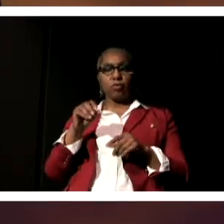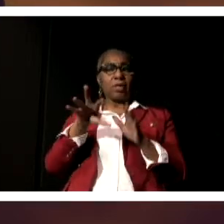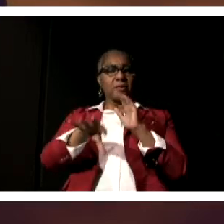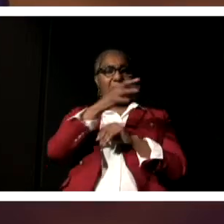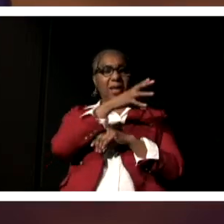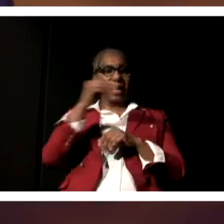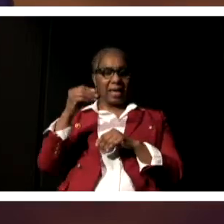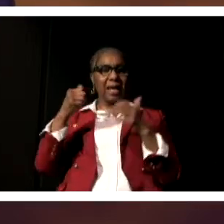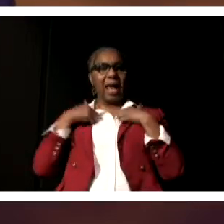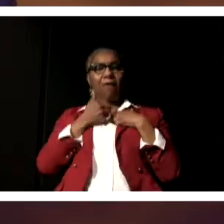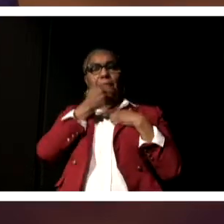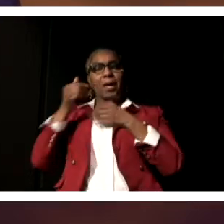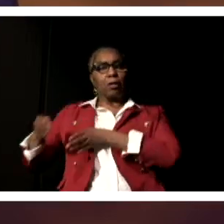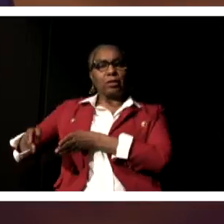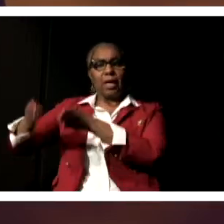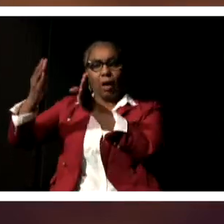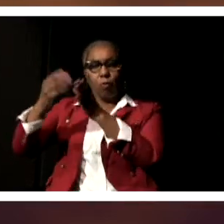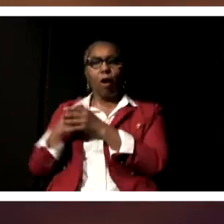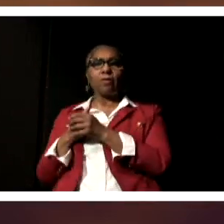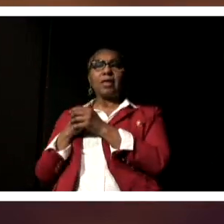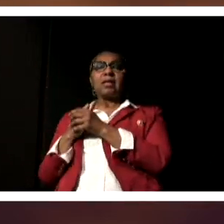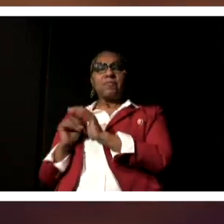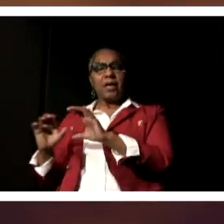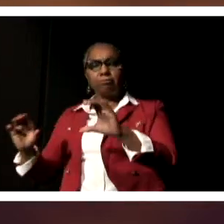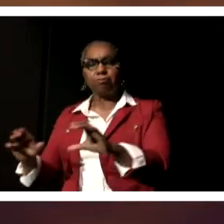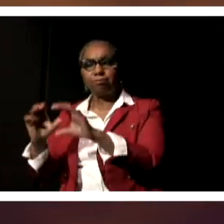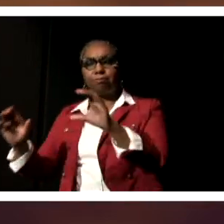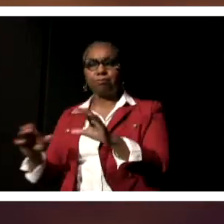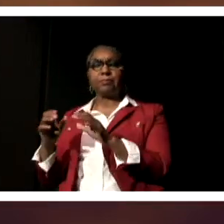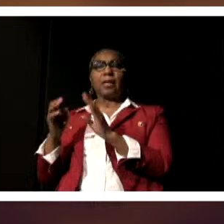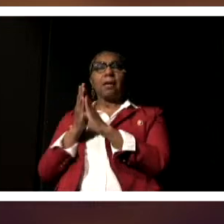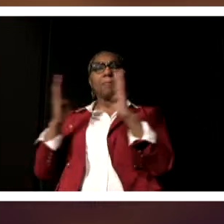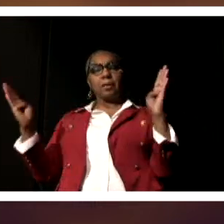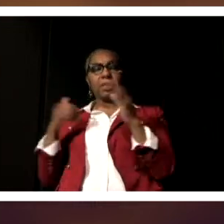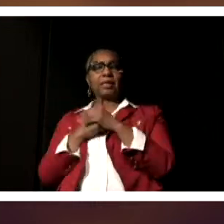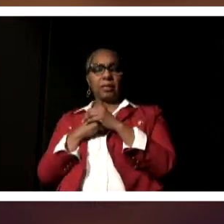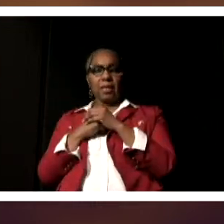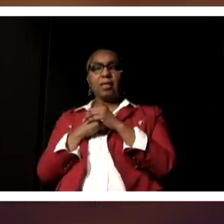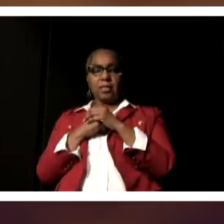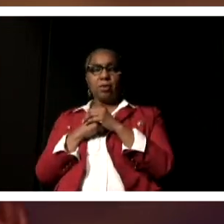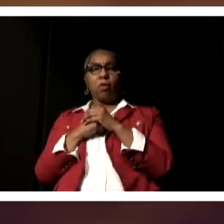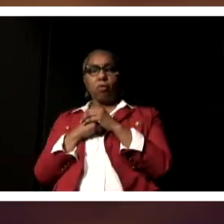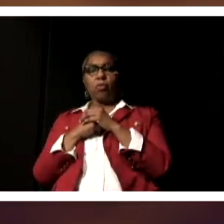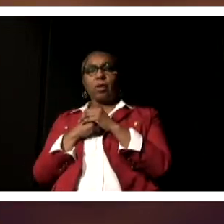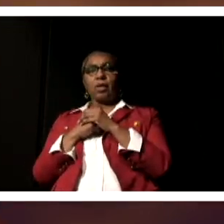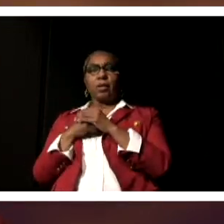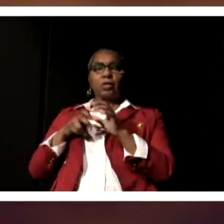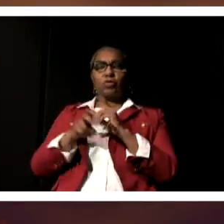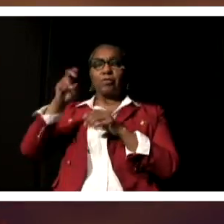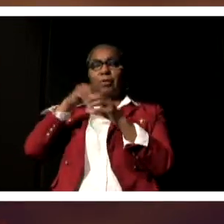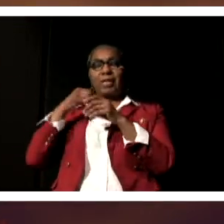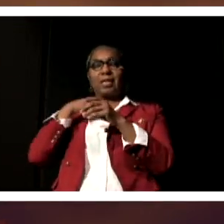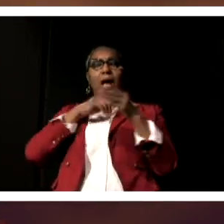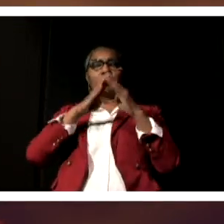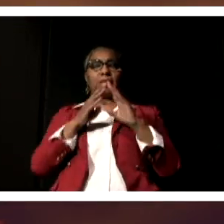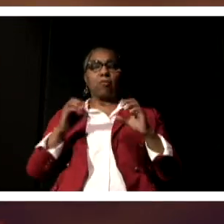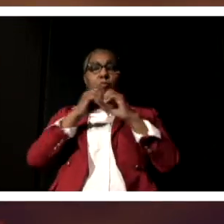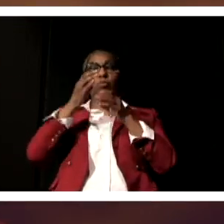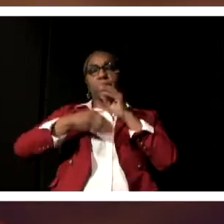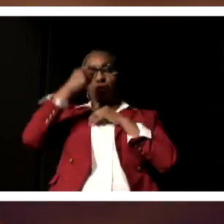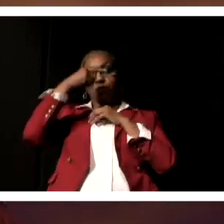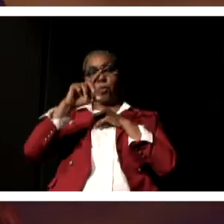better sidewalks that foster public transit within our city. More results for the Rock in